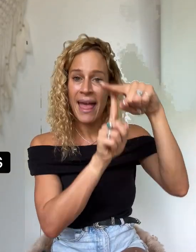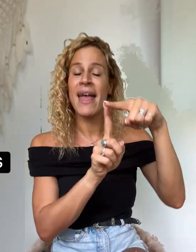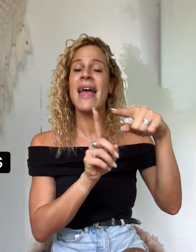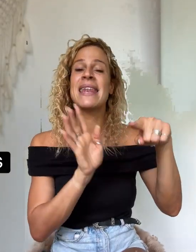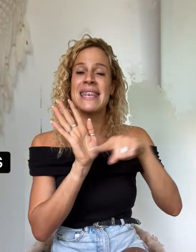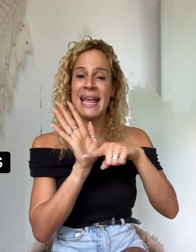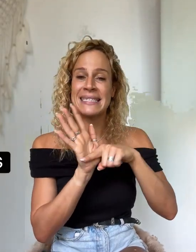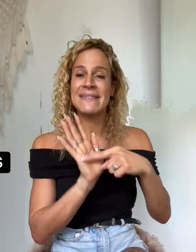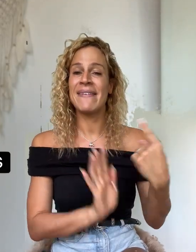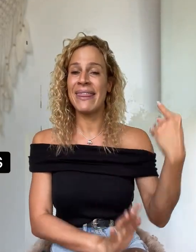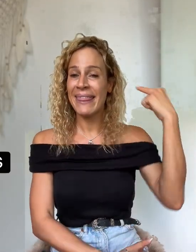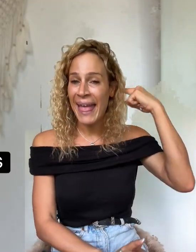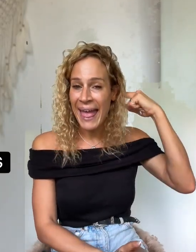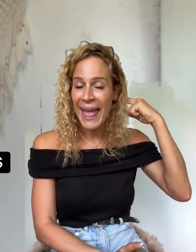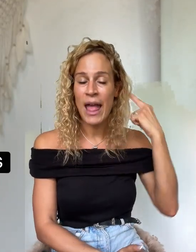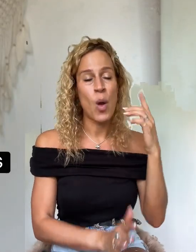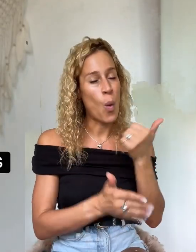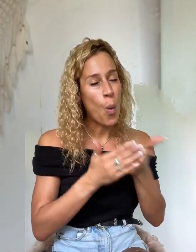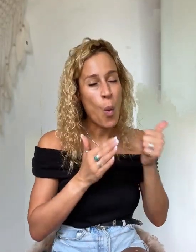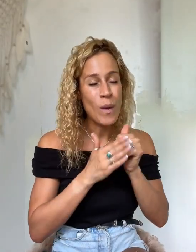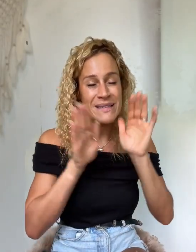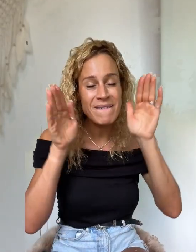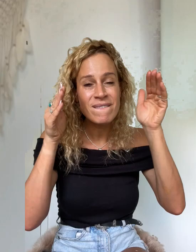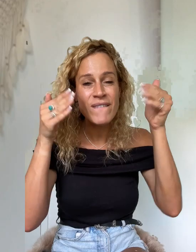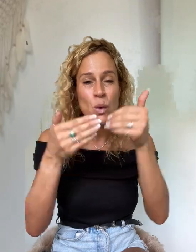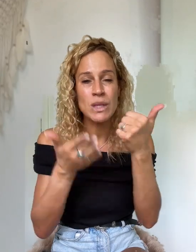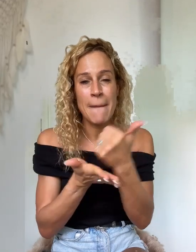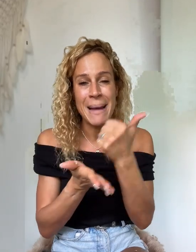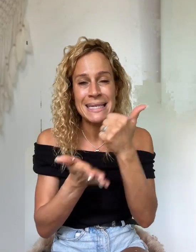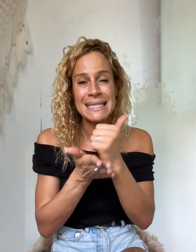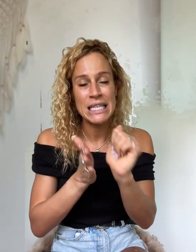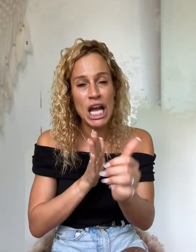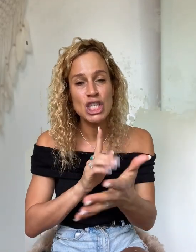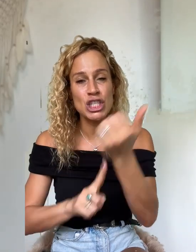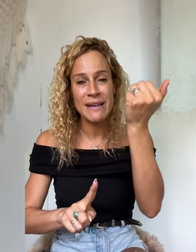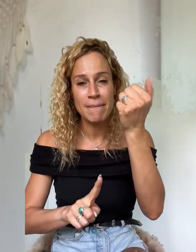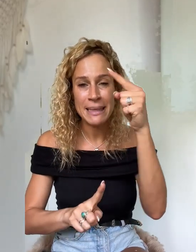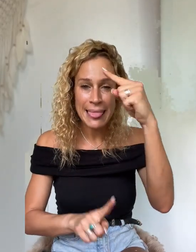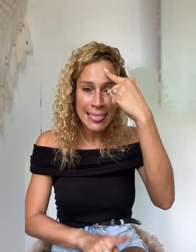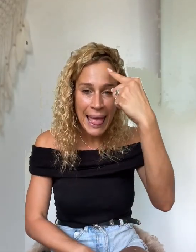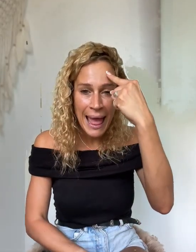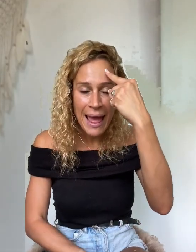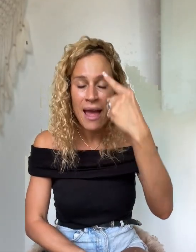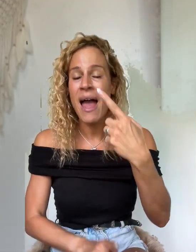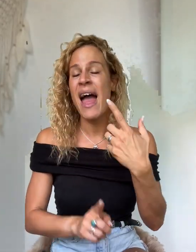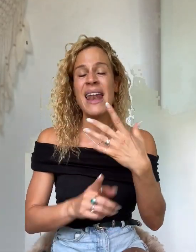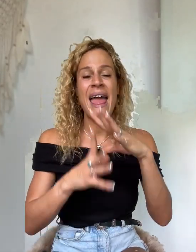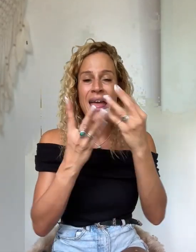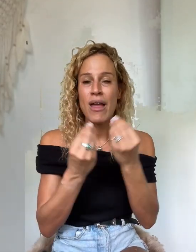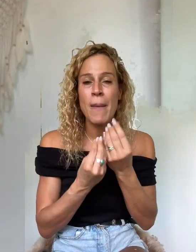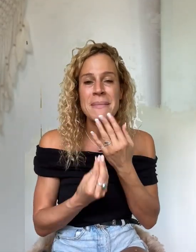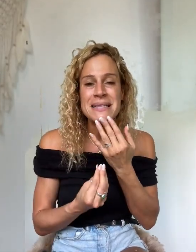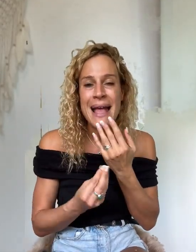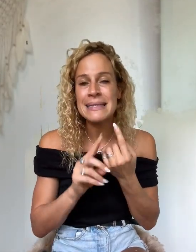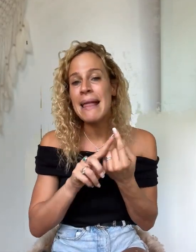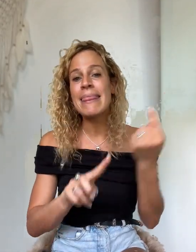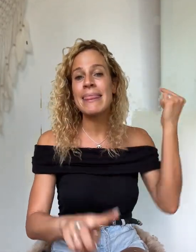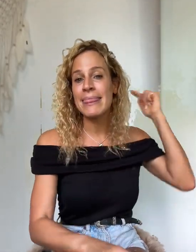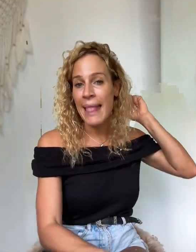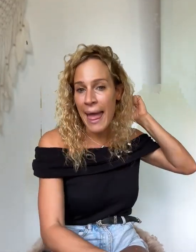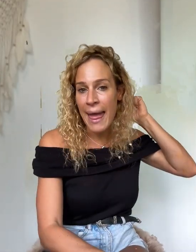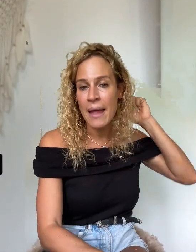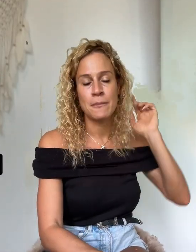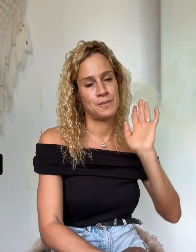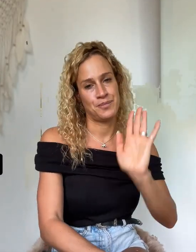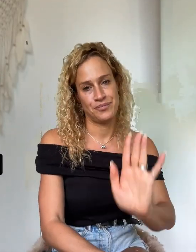belongs, and put the amazing things that you've done at the forefront of your head, because it's not about,